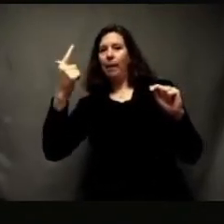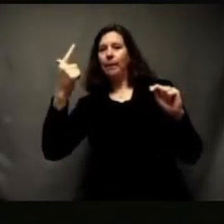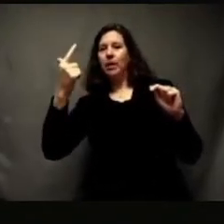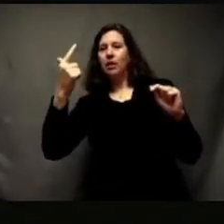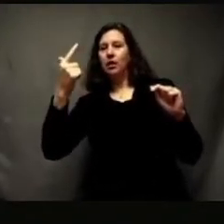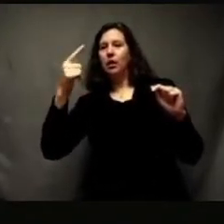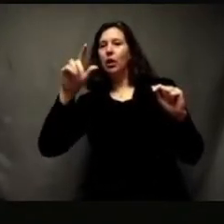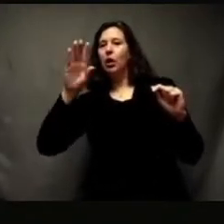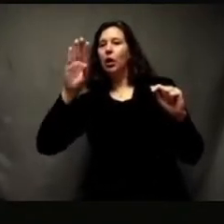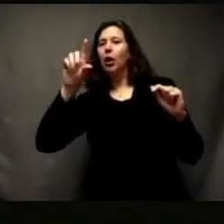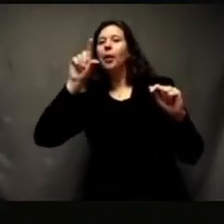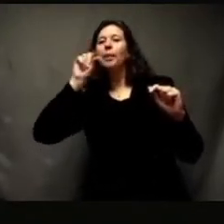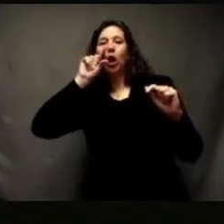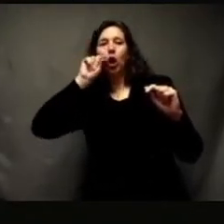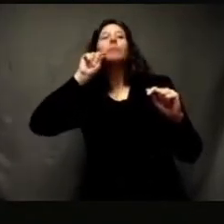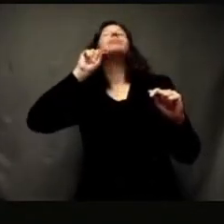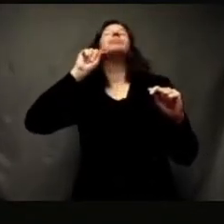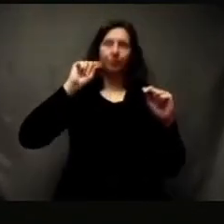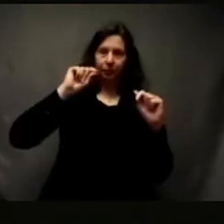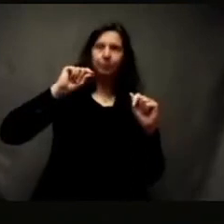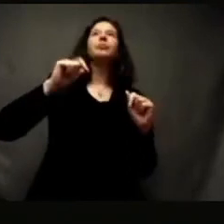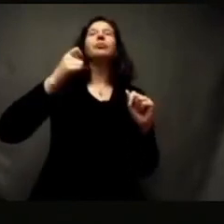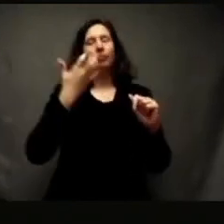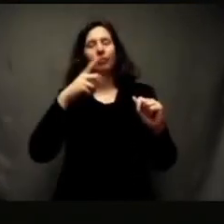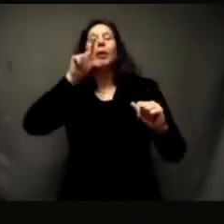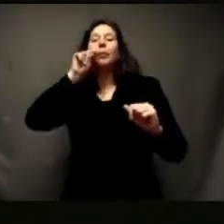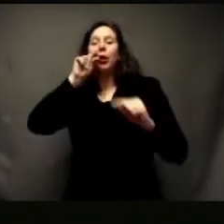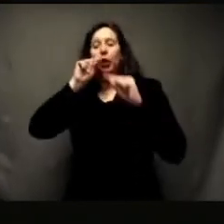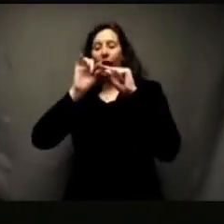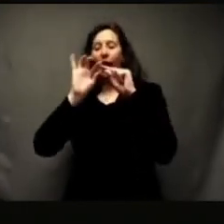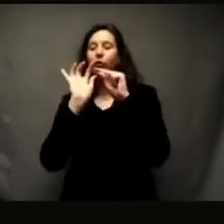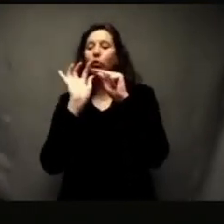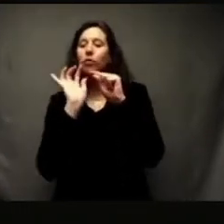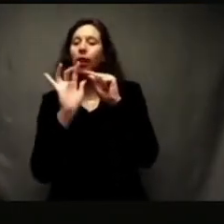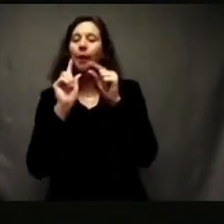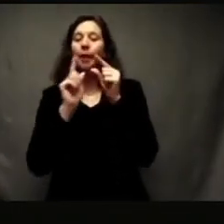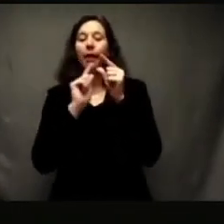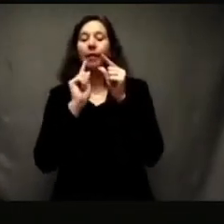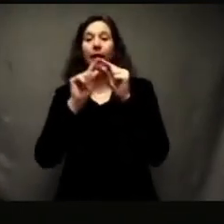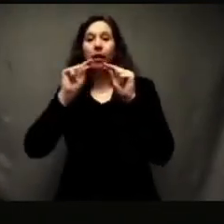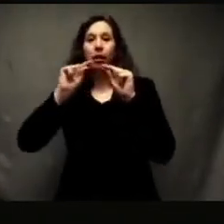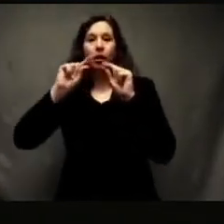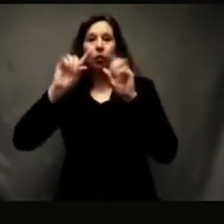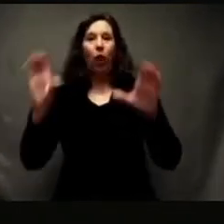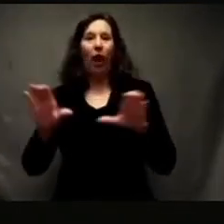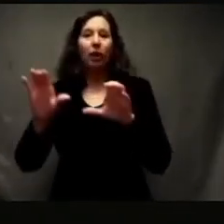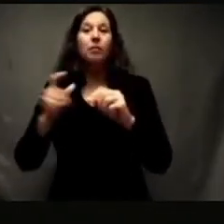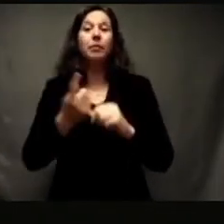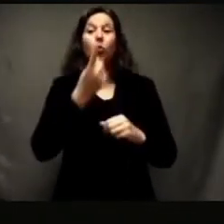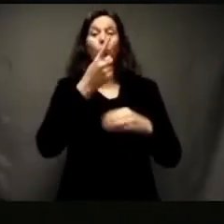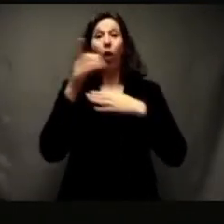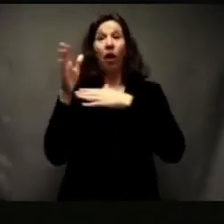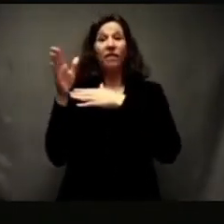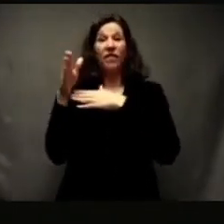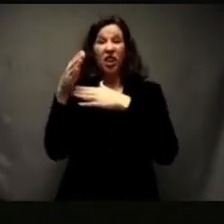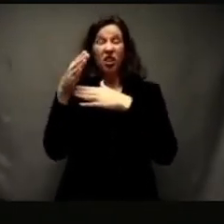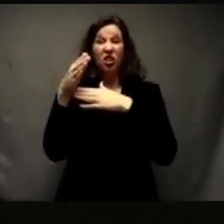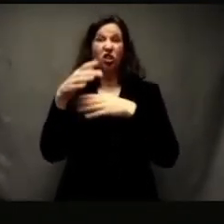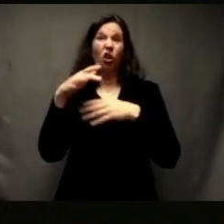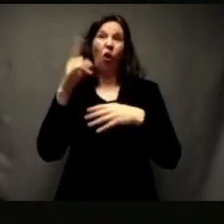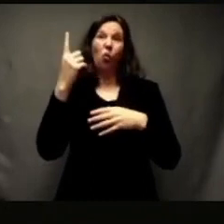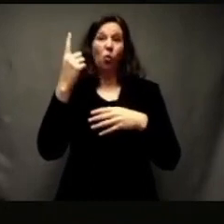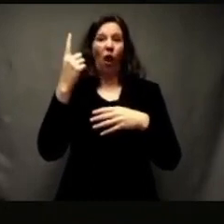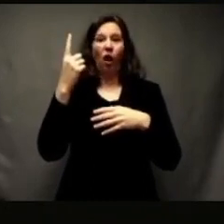tap on the bird to make it avoid the pipes. And so maybe we could have one fish or one sea creature try